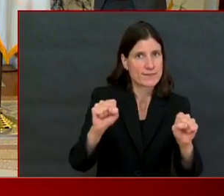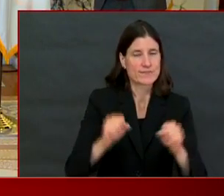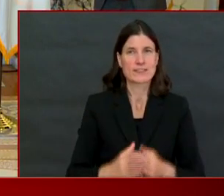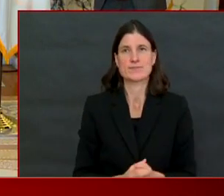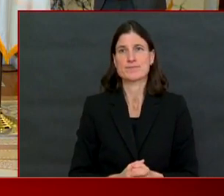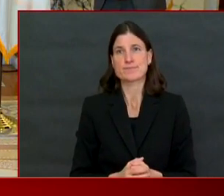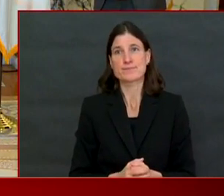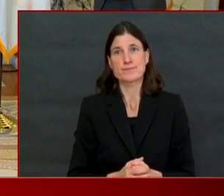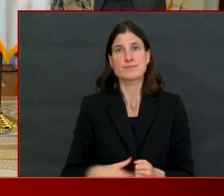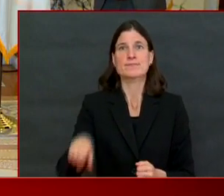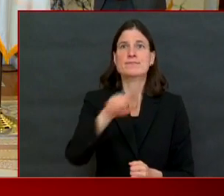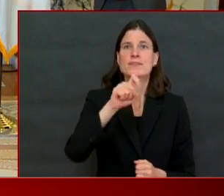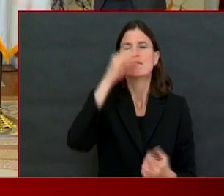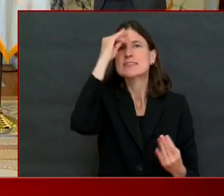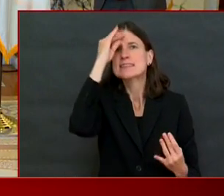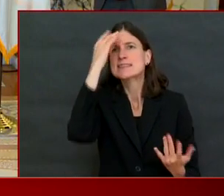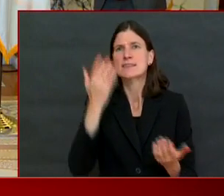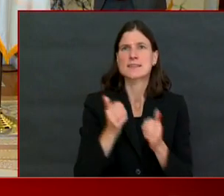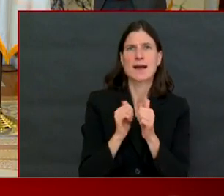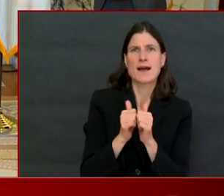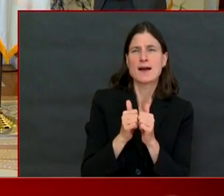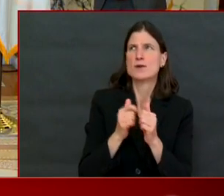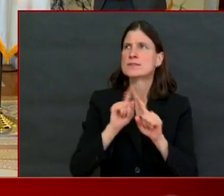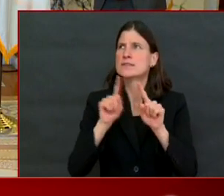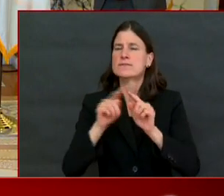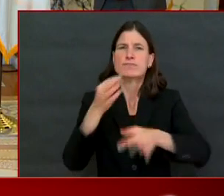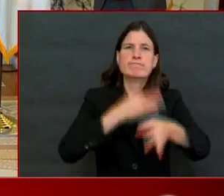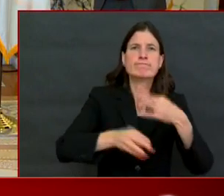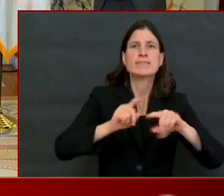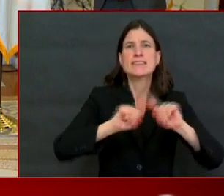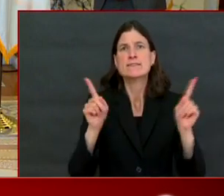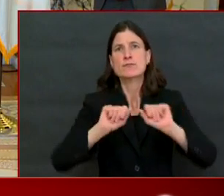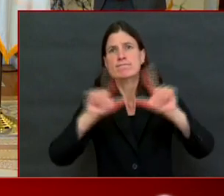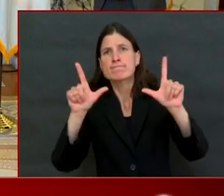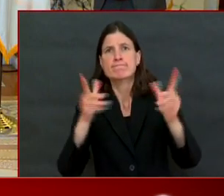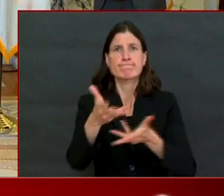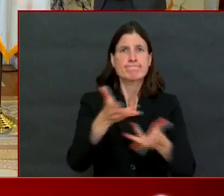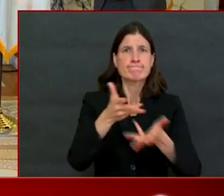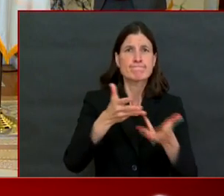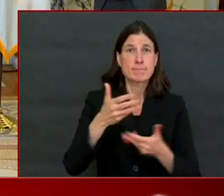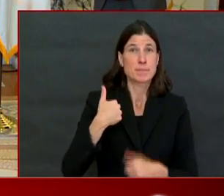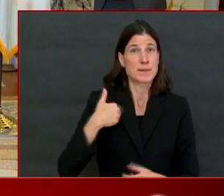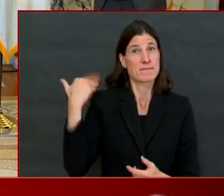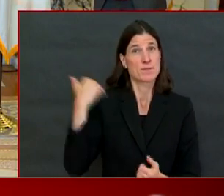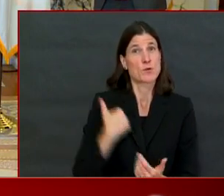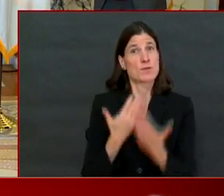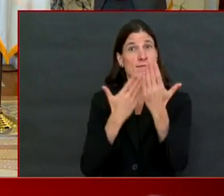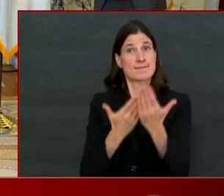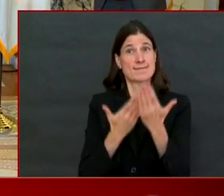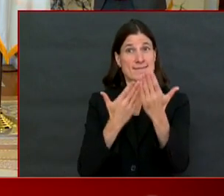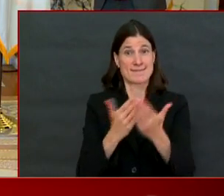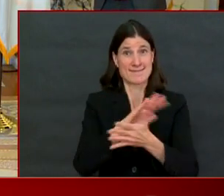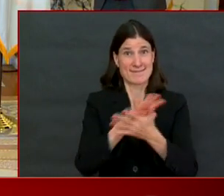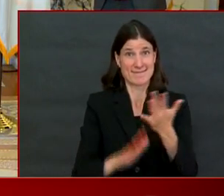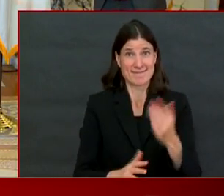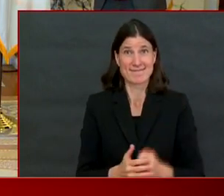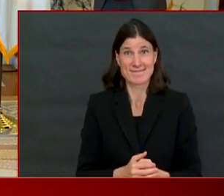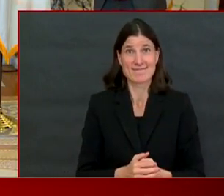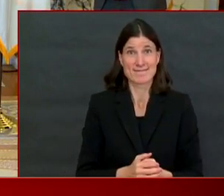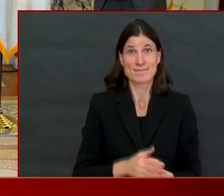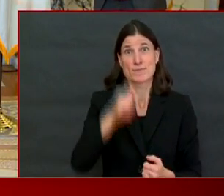families connect creatively. Around Easter and Passover time, we were encouraging people to not send flowers